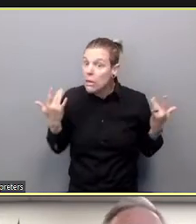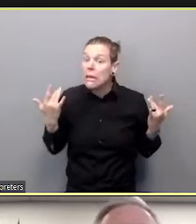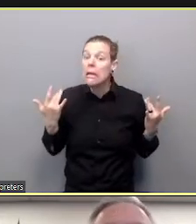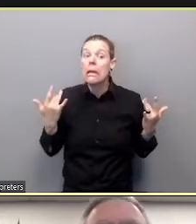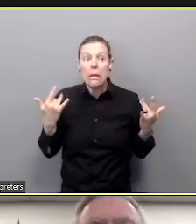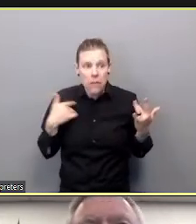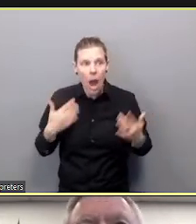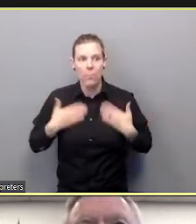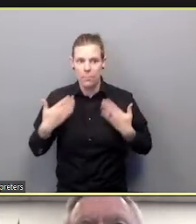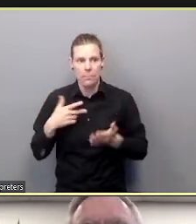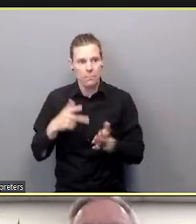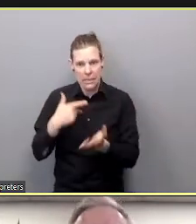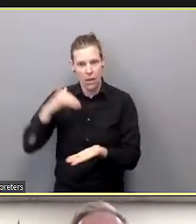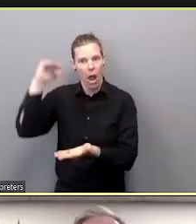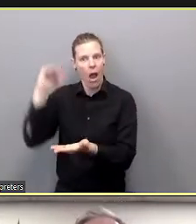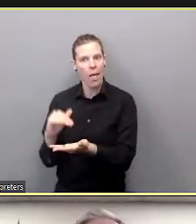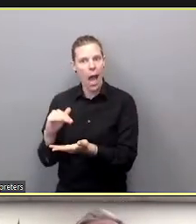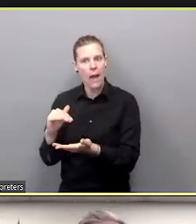there's